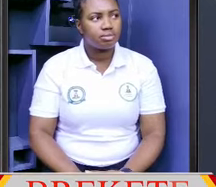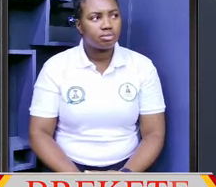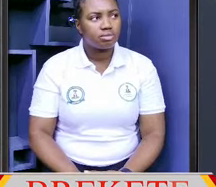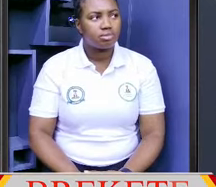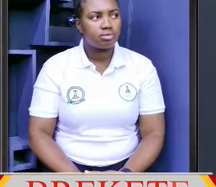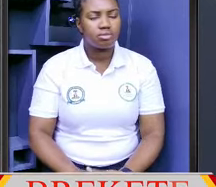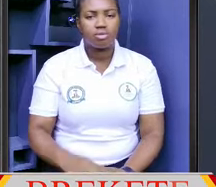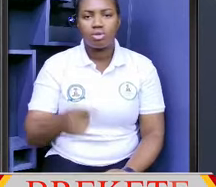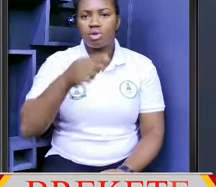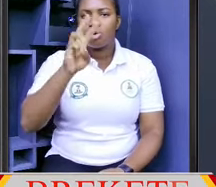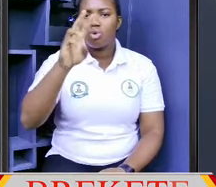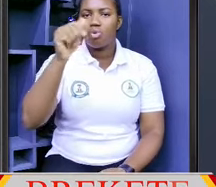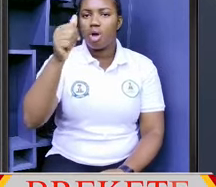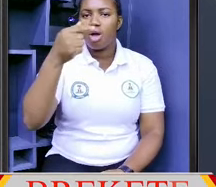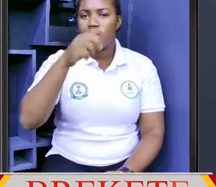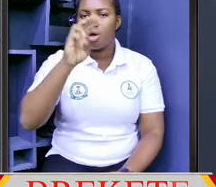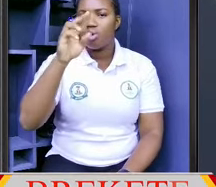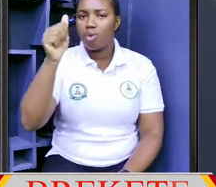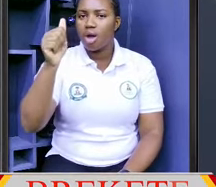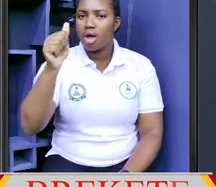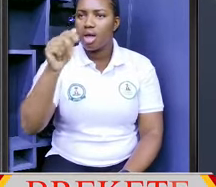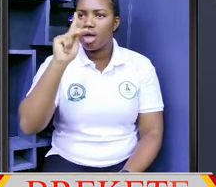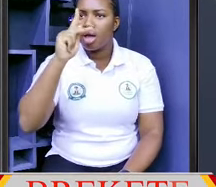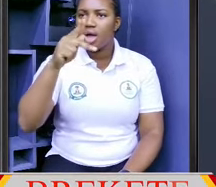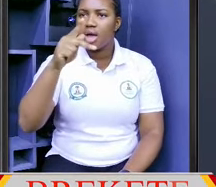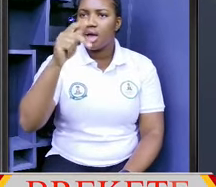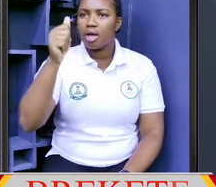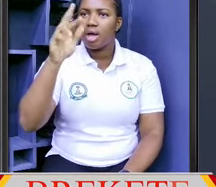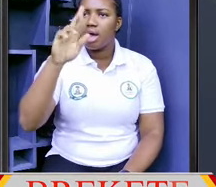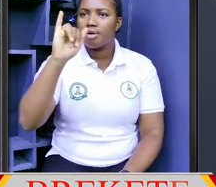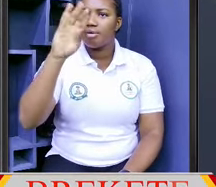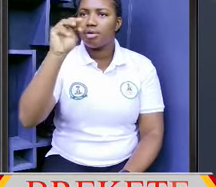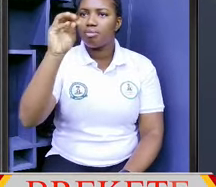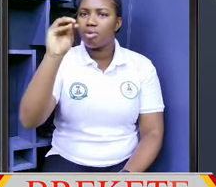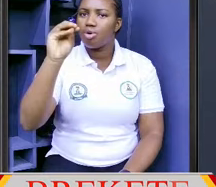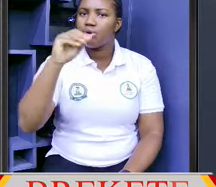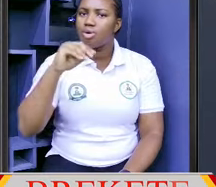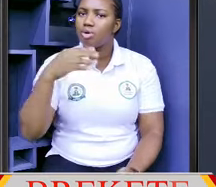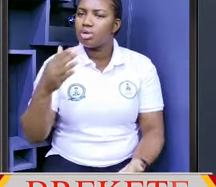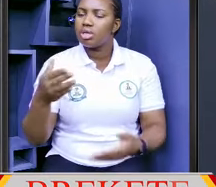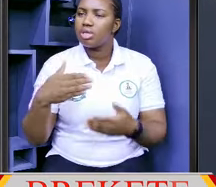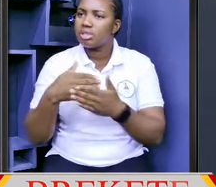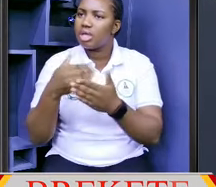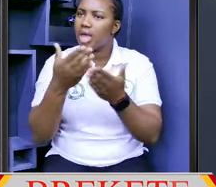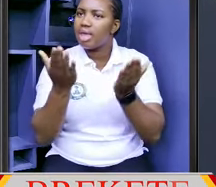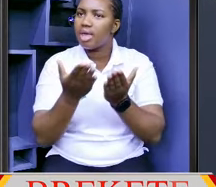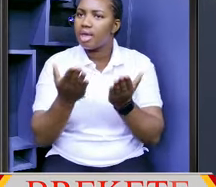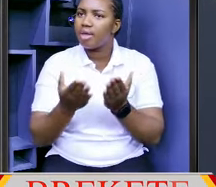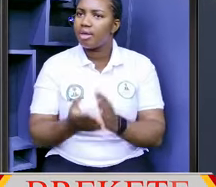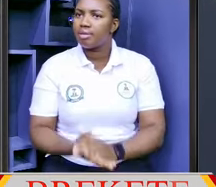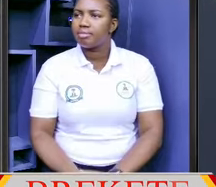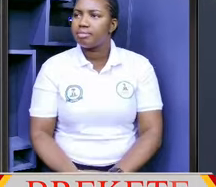No be Gwagwa Karim go dey near Nizamia Turkish Hospital. No.